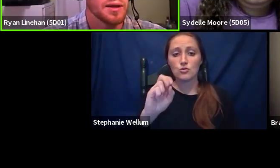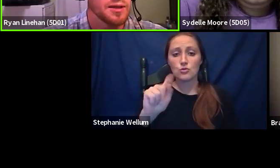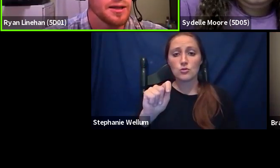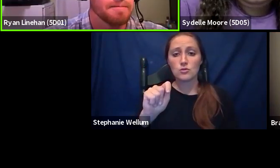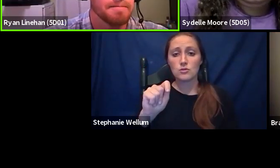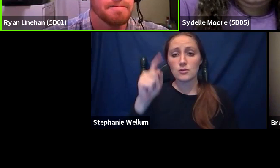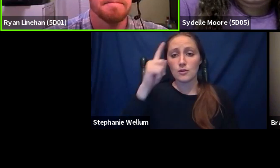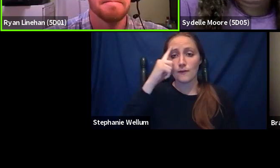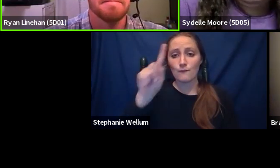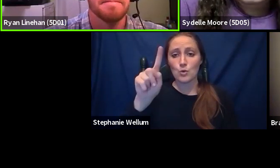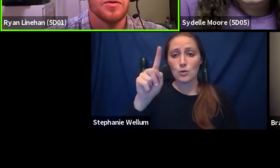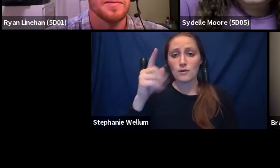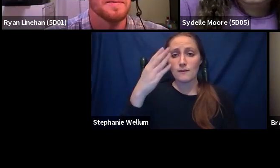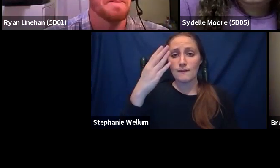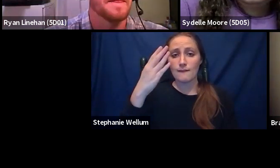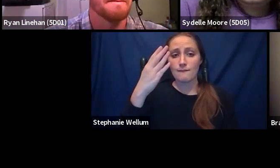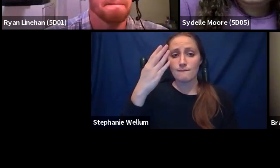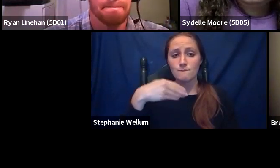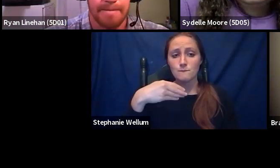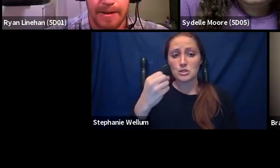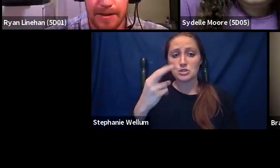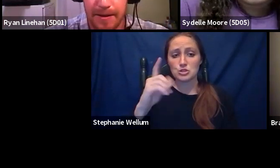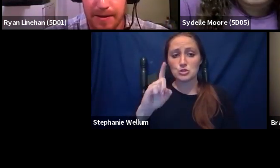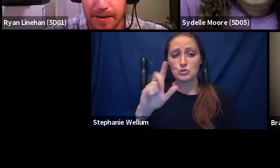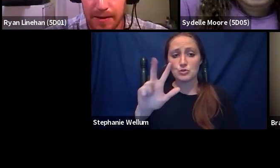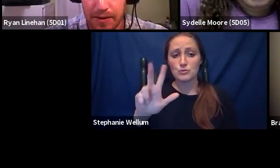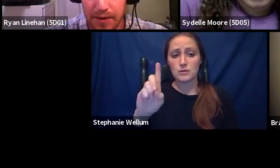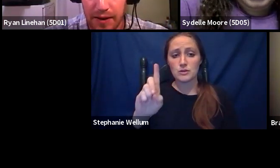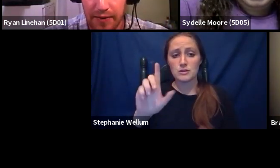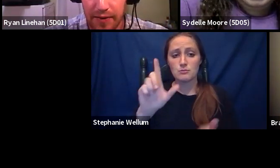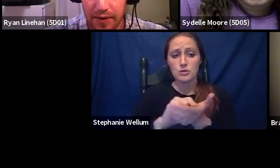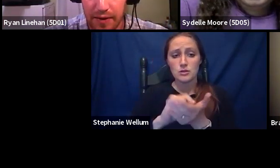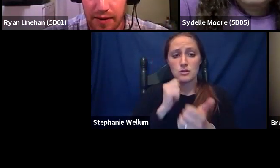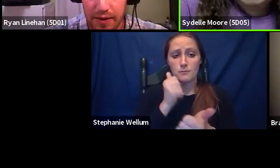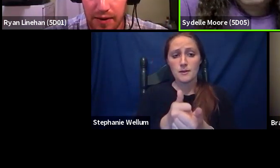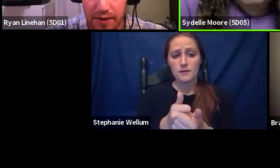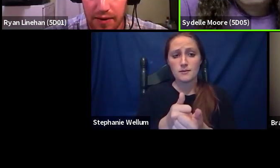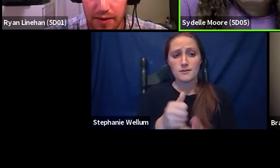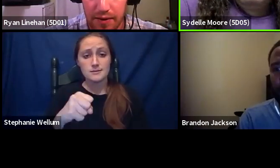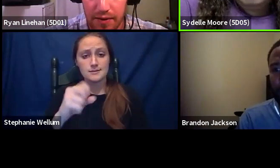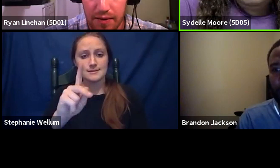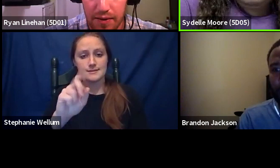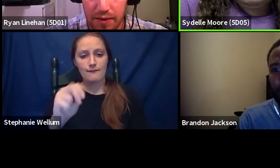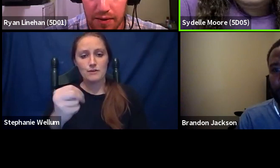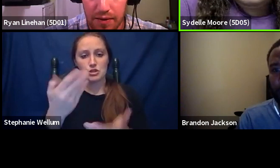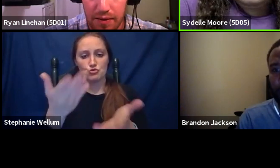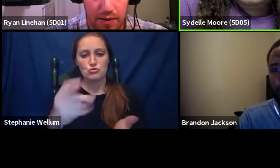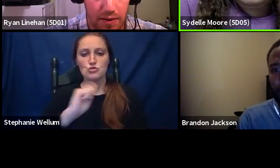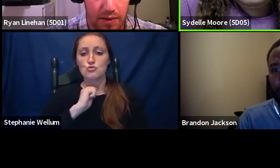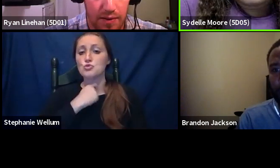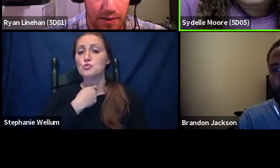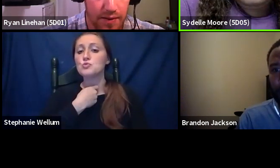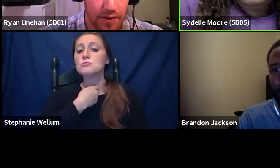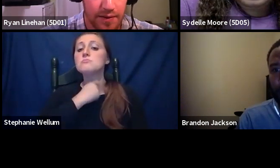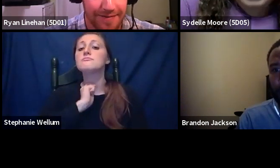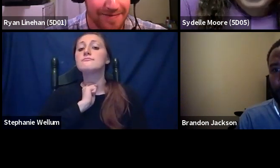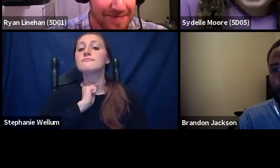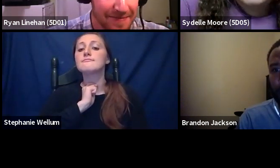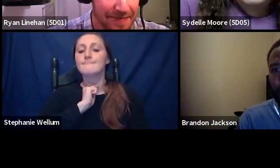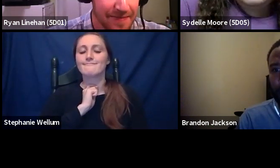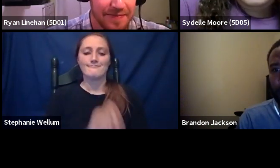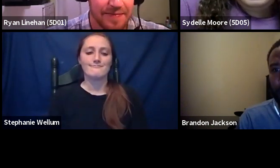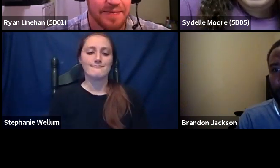printing update. Yes, Kevin. All right. Kevin, you're on mute. There you